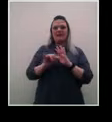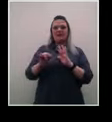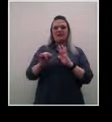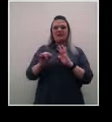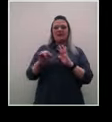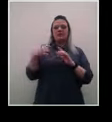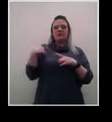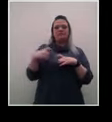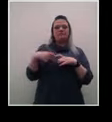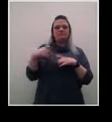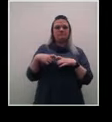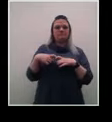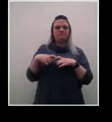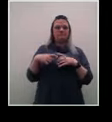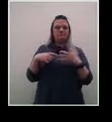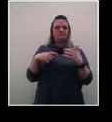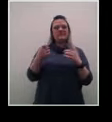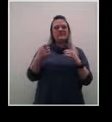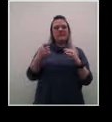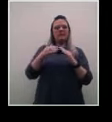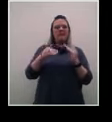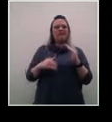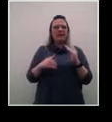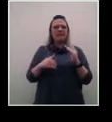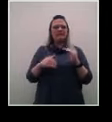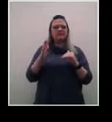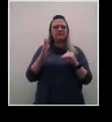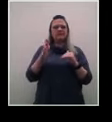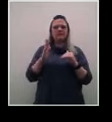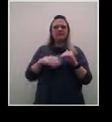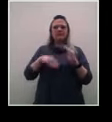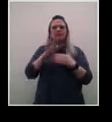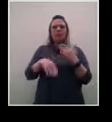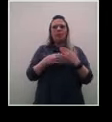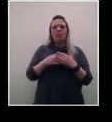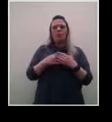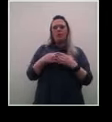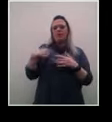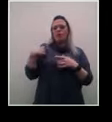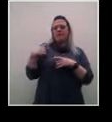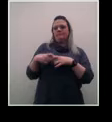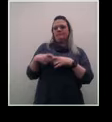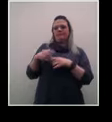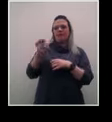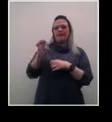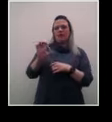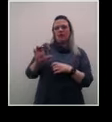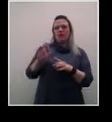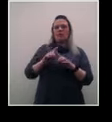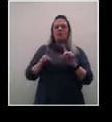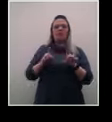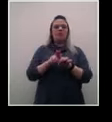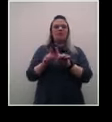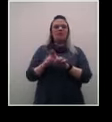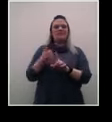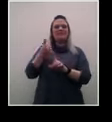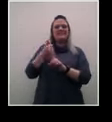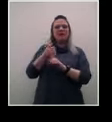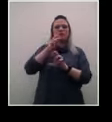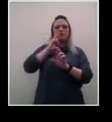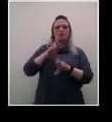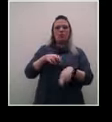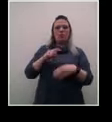or Latino. That's a little less than the population of Hispanics and Latinos in Erie County. But remember, these are also self-reported